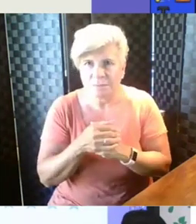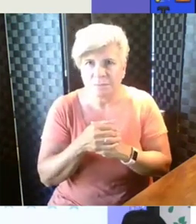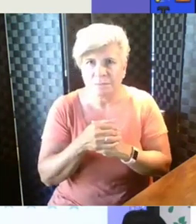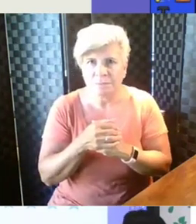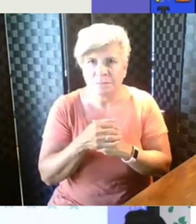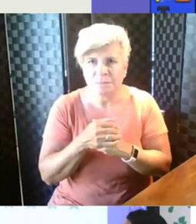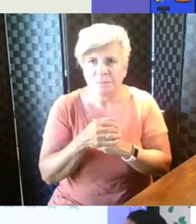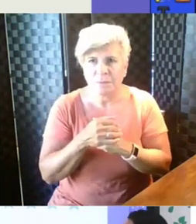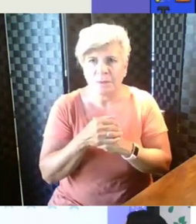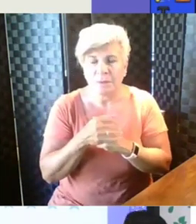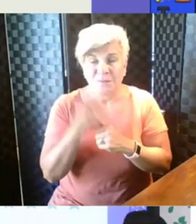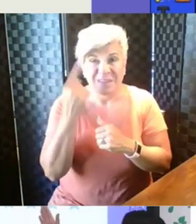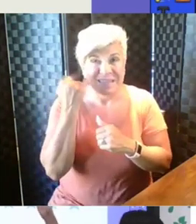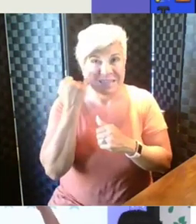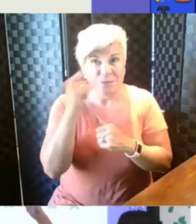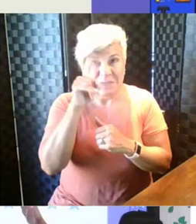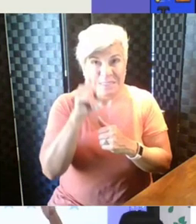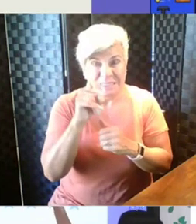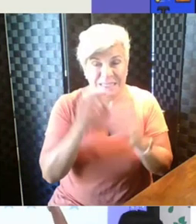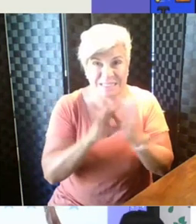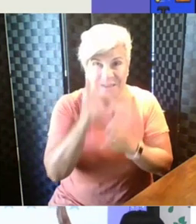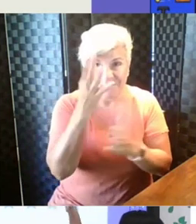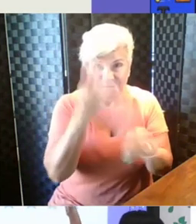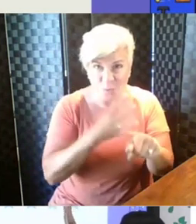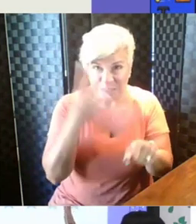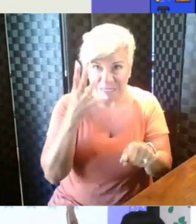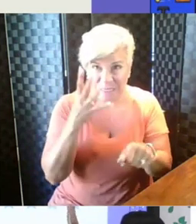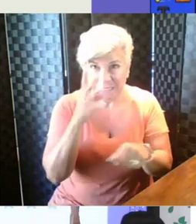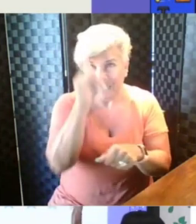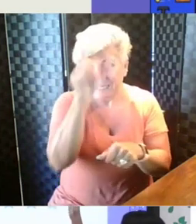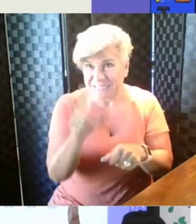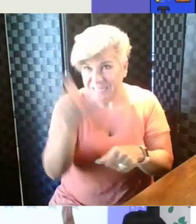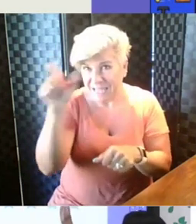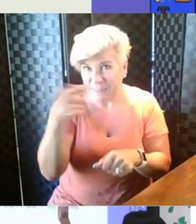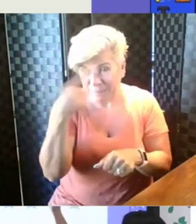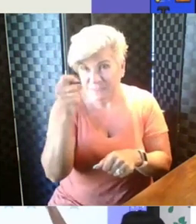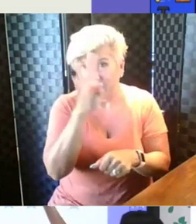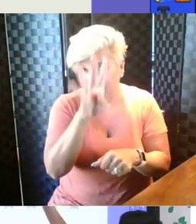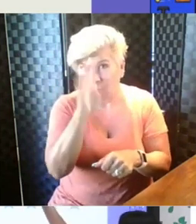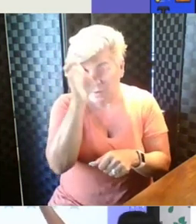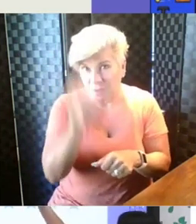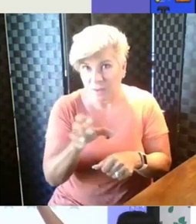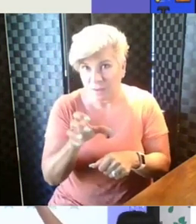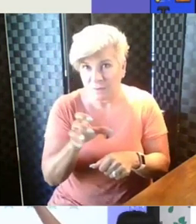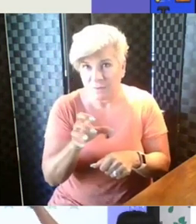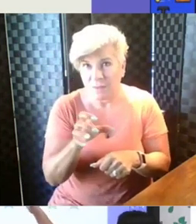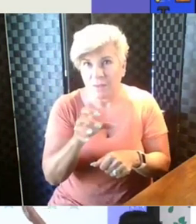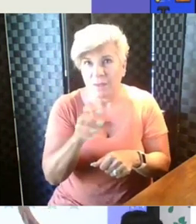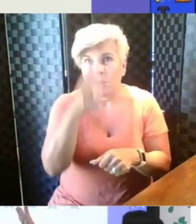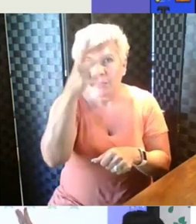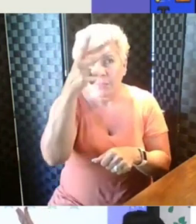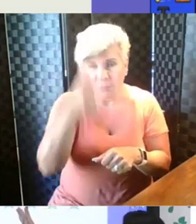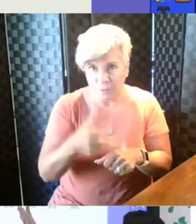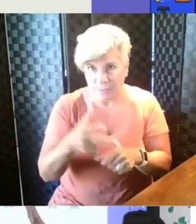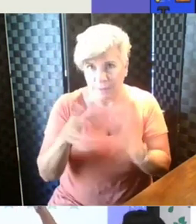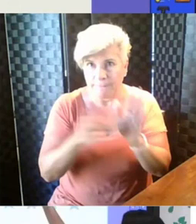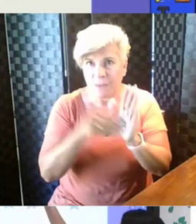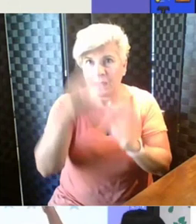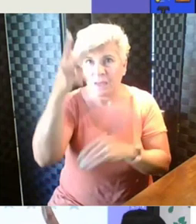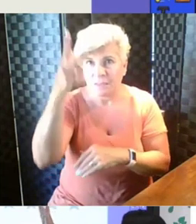Well, if we need to count 4 times, we would need to count the columns because there's 4 columns. So we would have